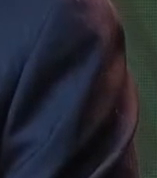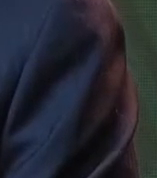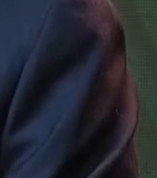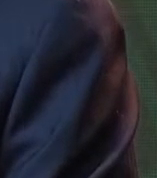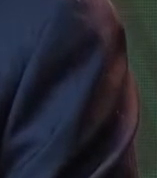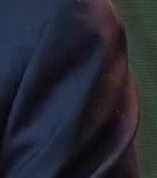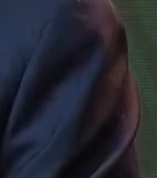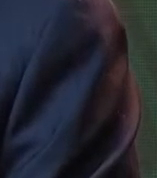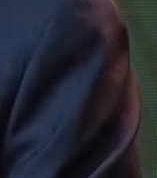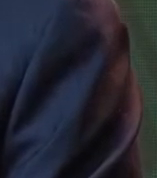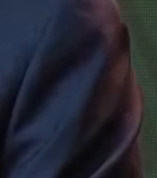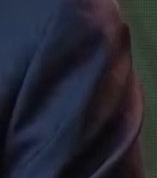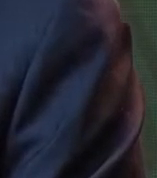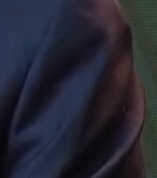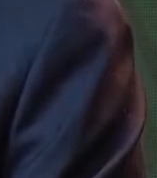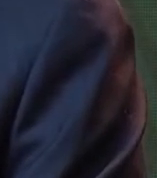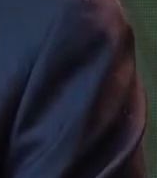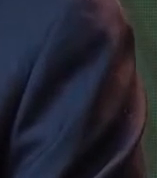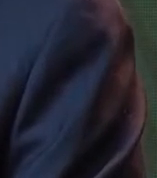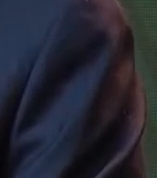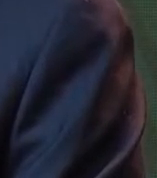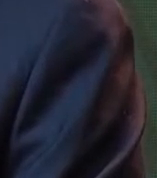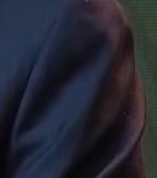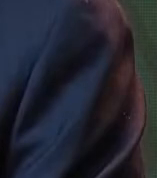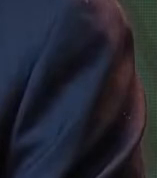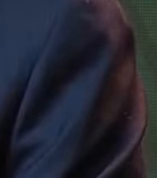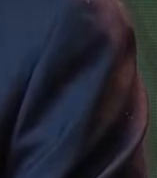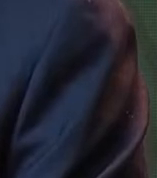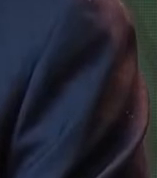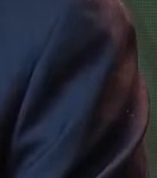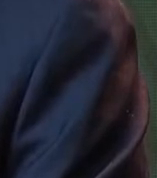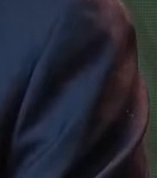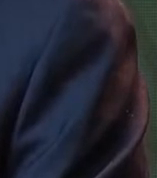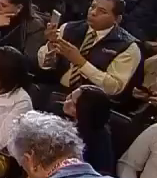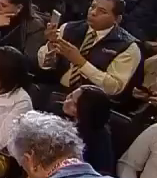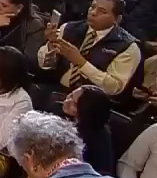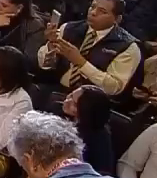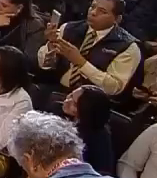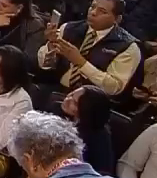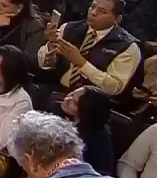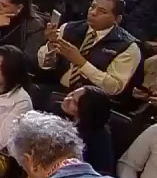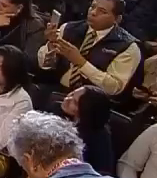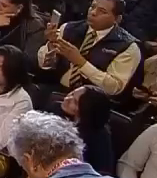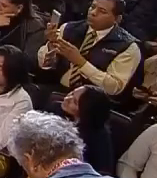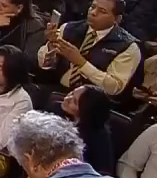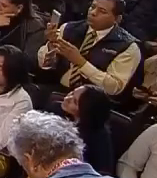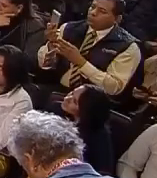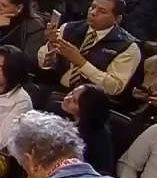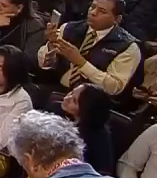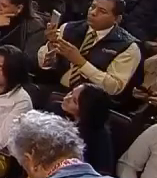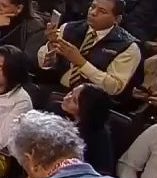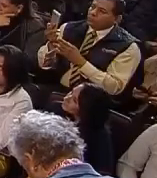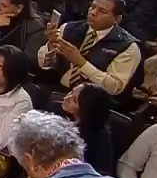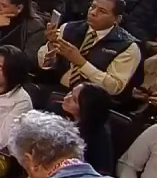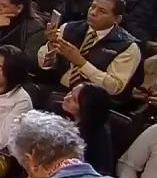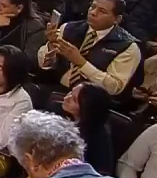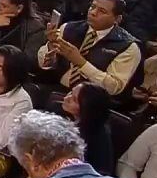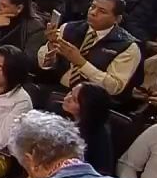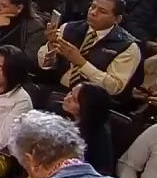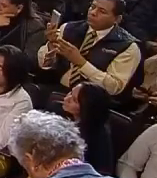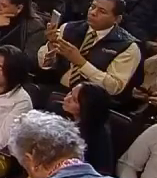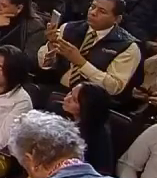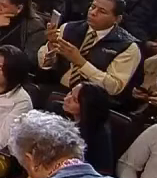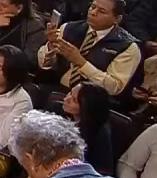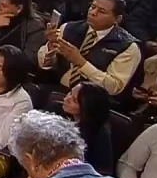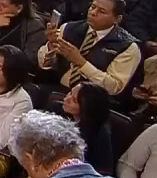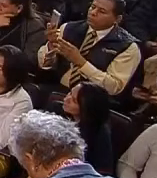rights. nosotros a seguir actuando So we're going de to esa continue manera. to act in this way. No vamos And we will lo not, he venido diciendo, as I